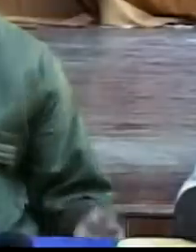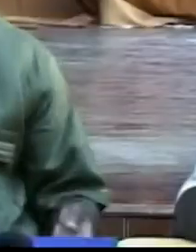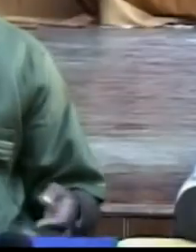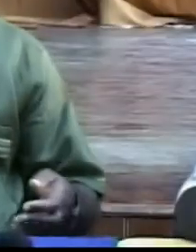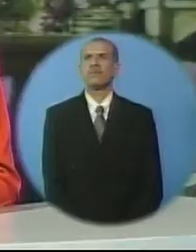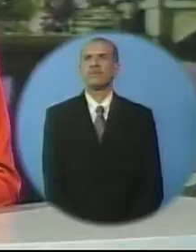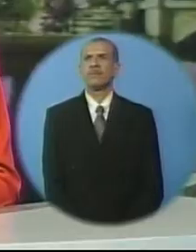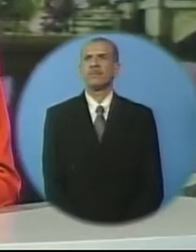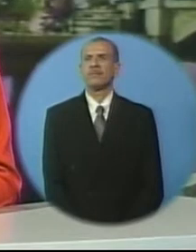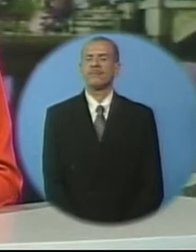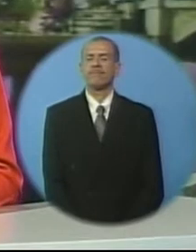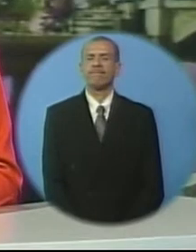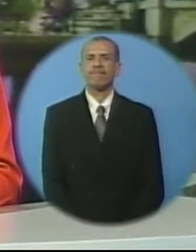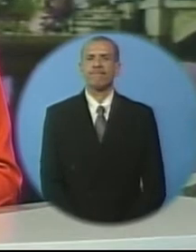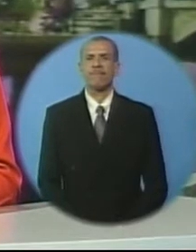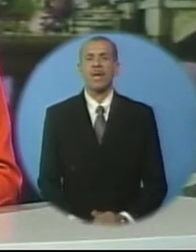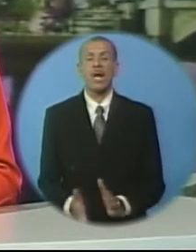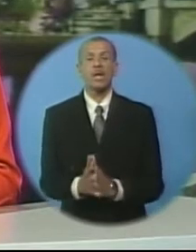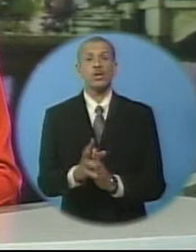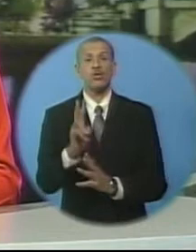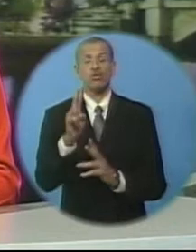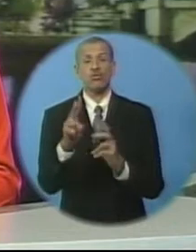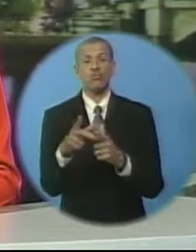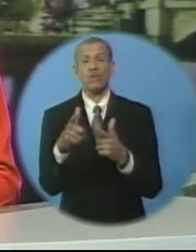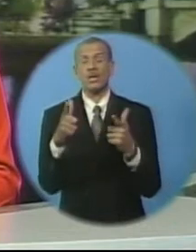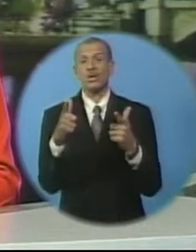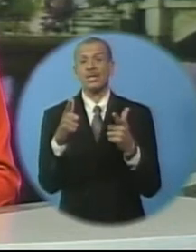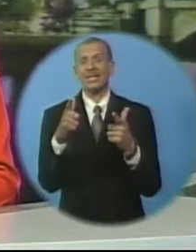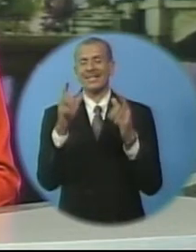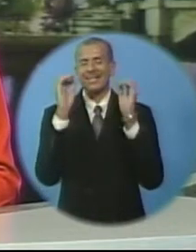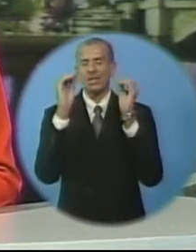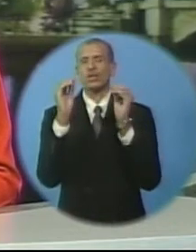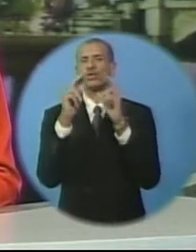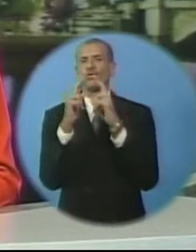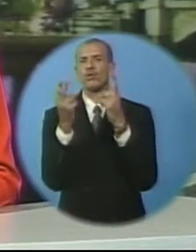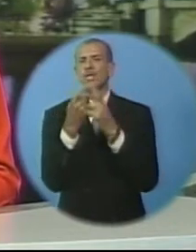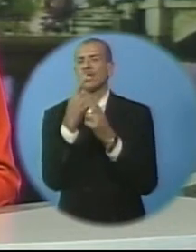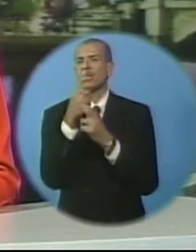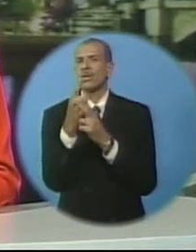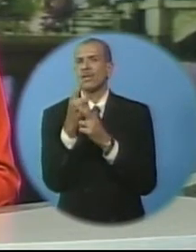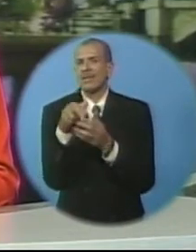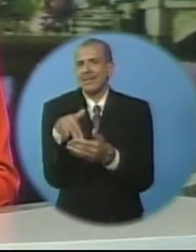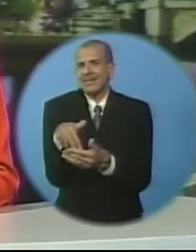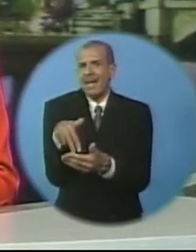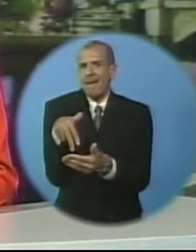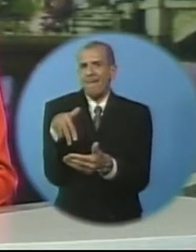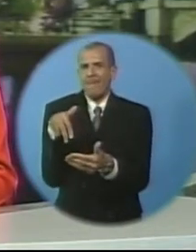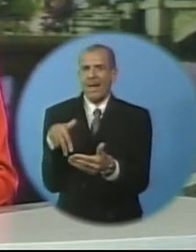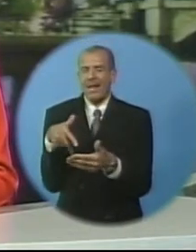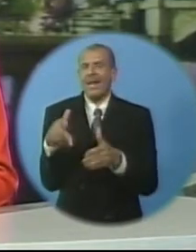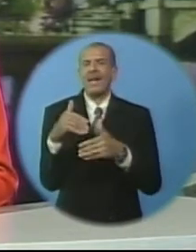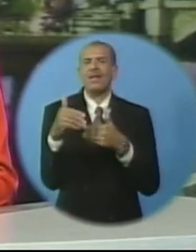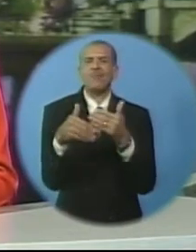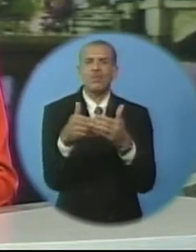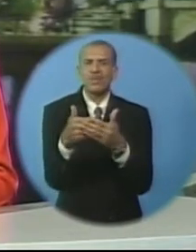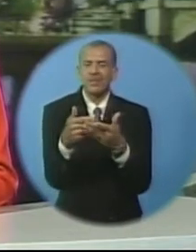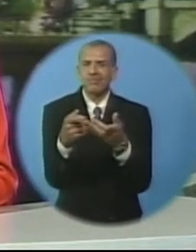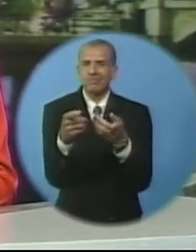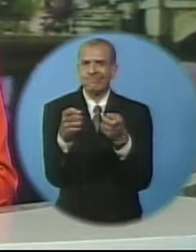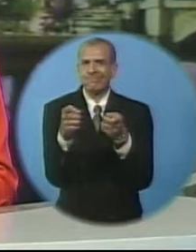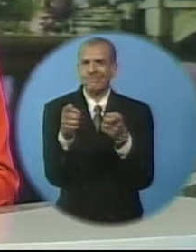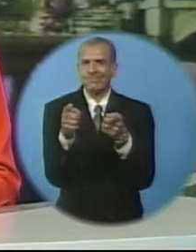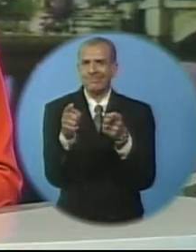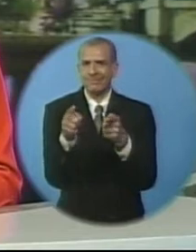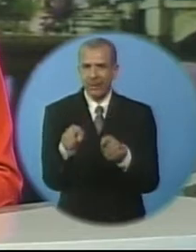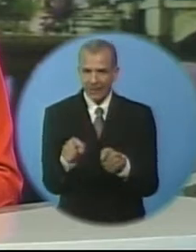industrial action. Well, the two major teachers' unions are being told to step back and let the process as it relates to the student at